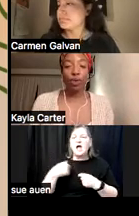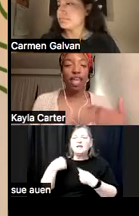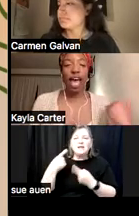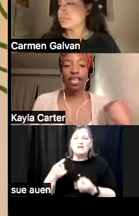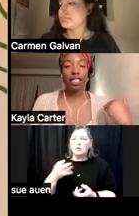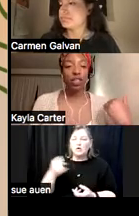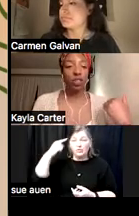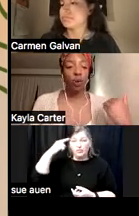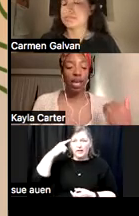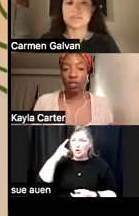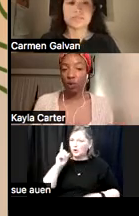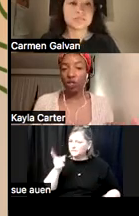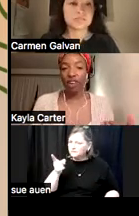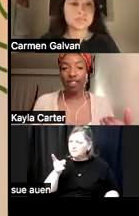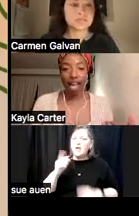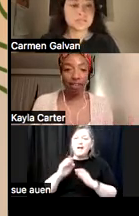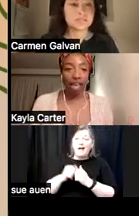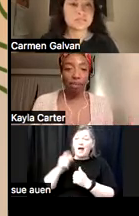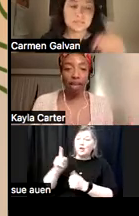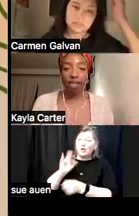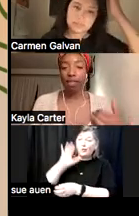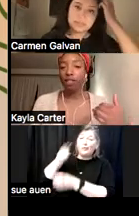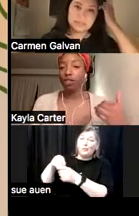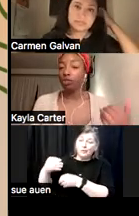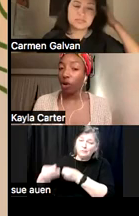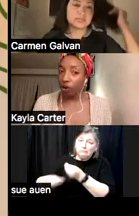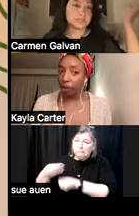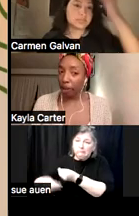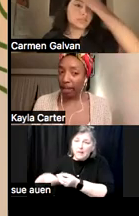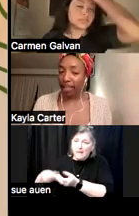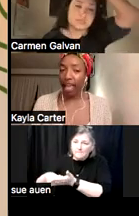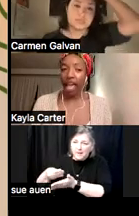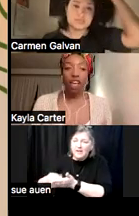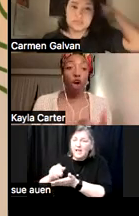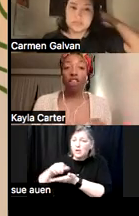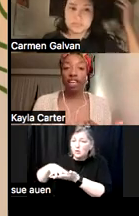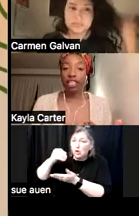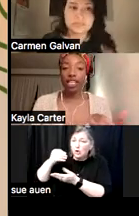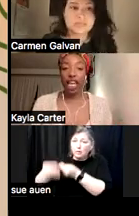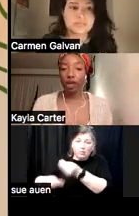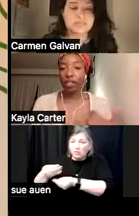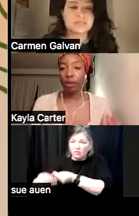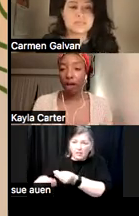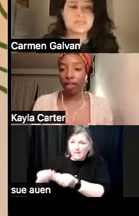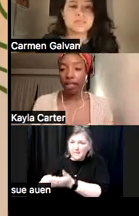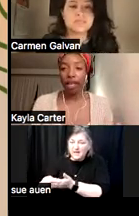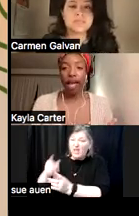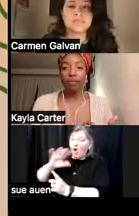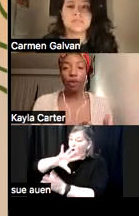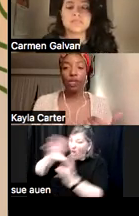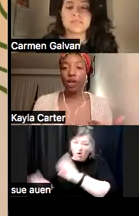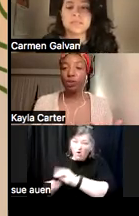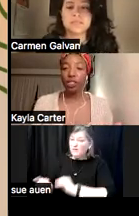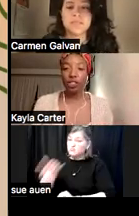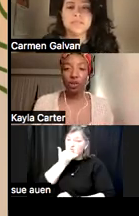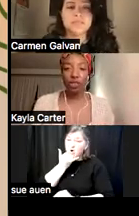assume that the ways in which you've had to navigate money, the things that you learned about money, that all of it is inherently wrong.